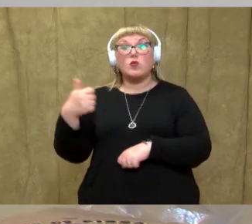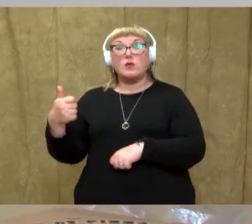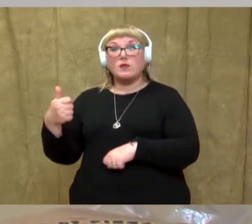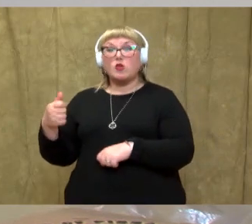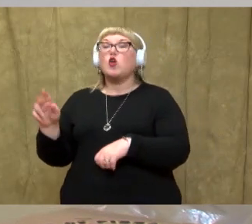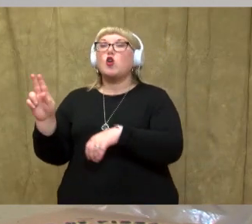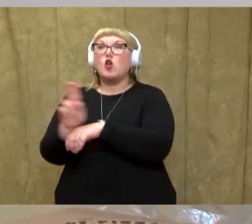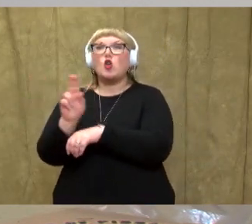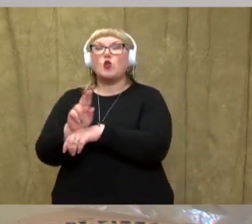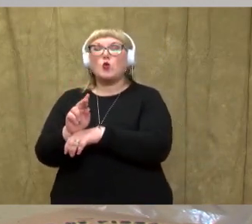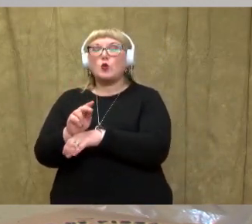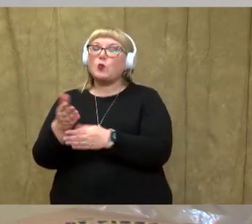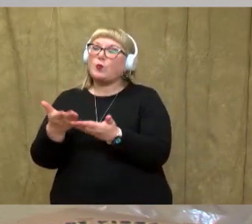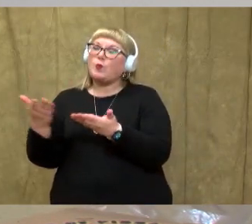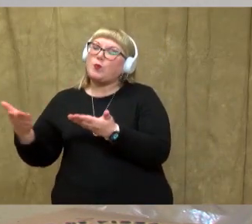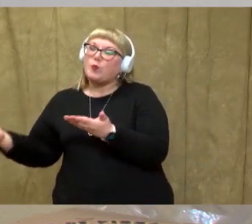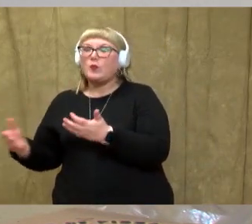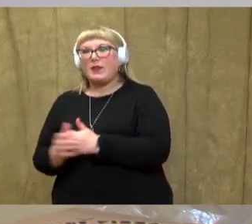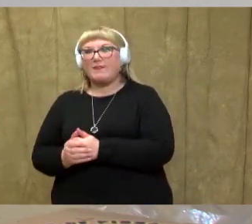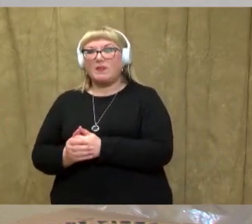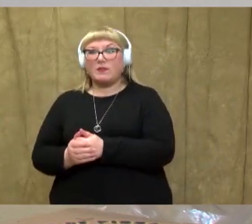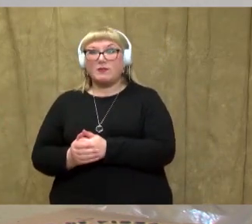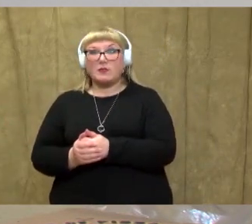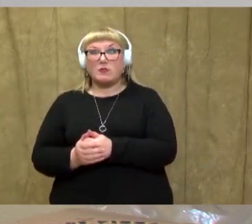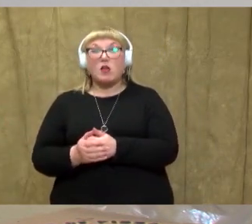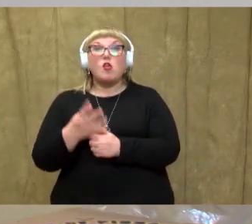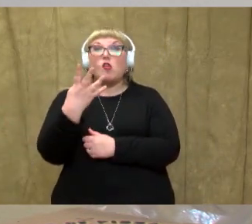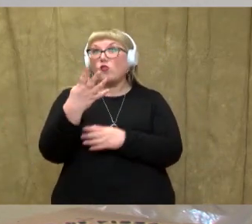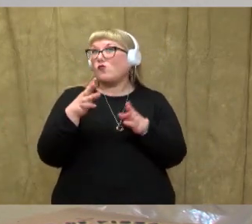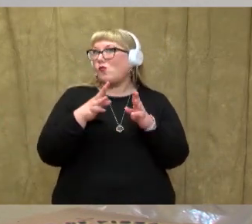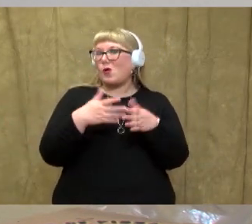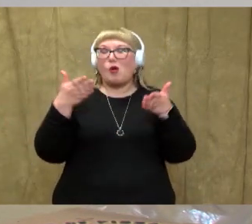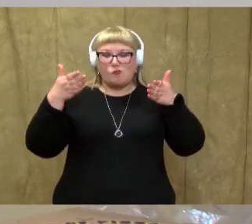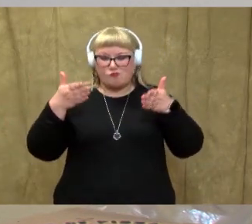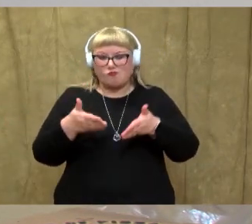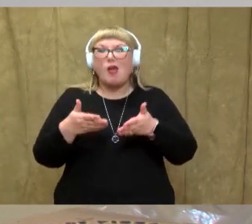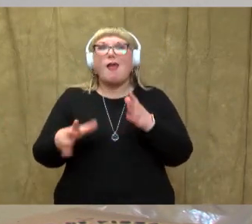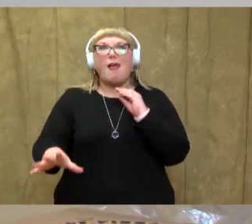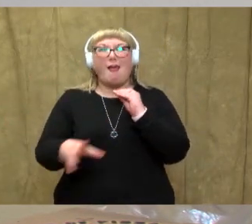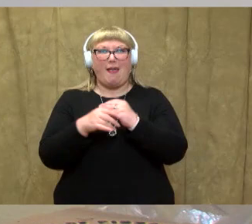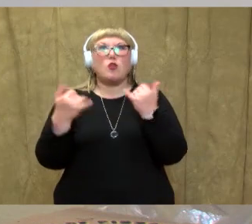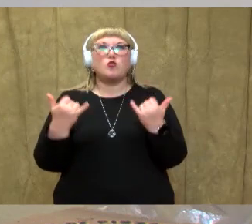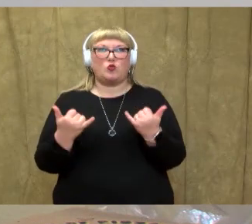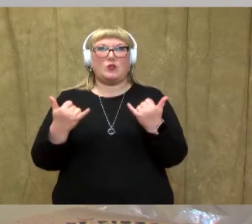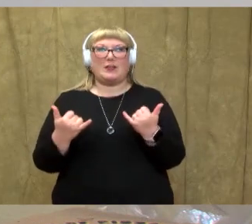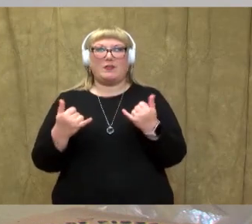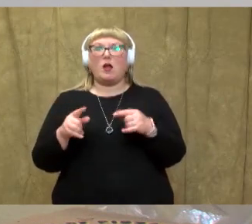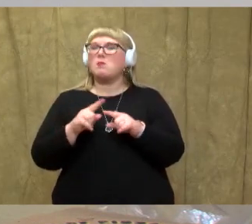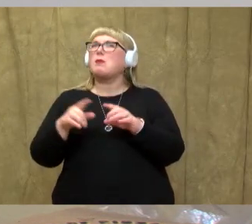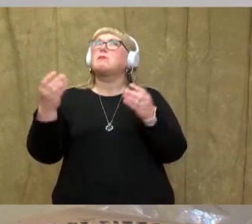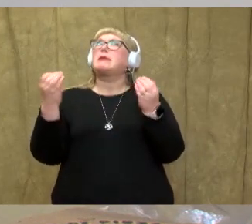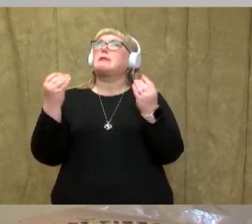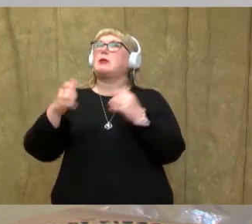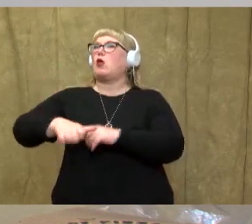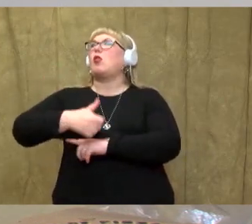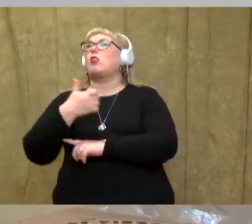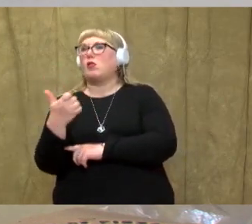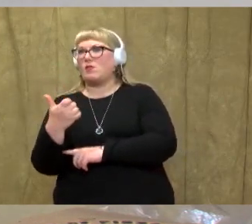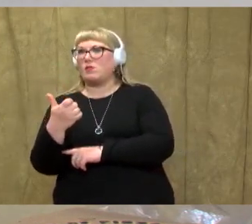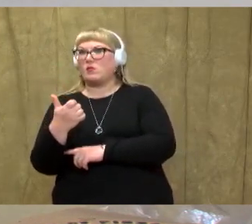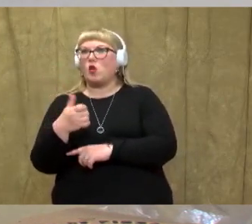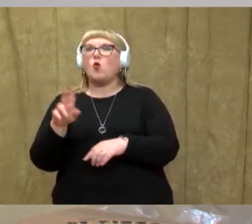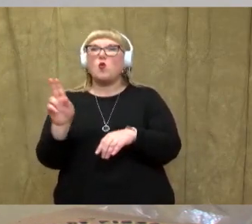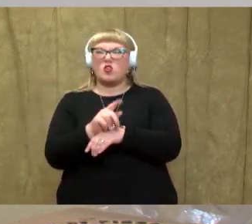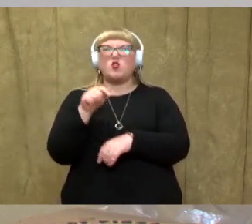use math manipulatives. These are the 4 ways we're going to focus on adding today, but there are many others. We're just going to use